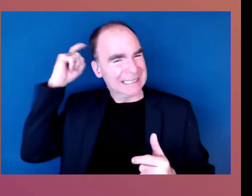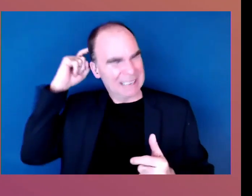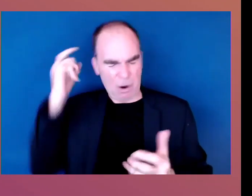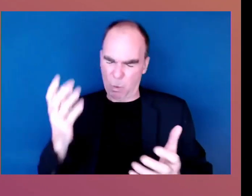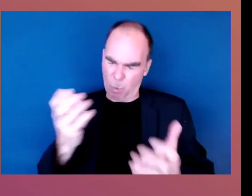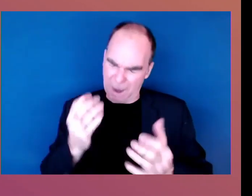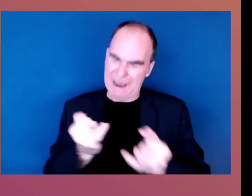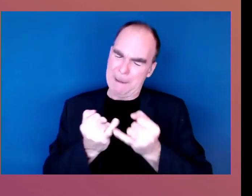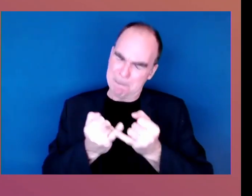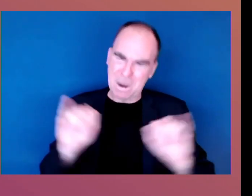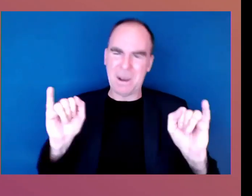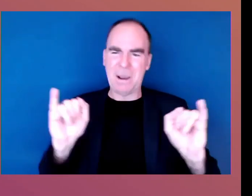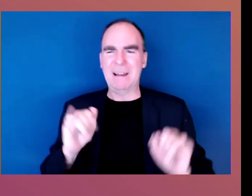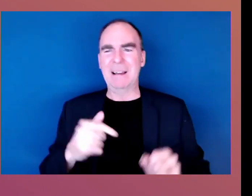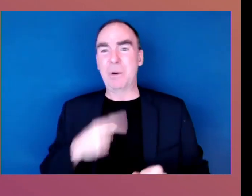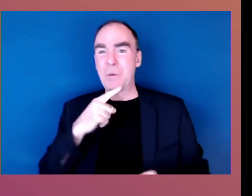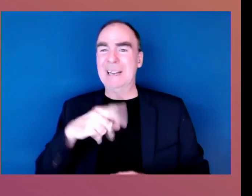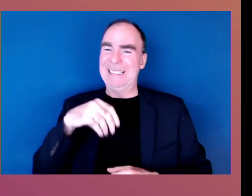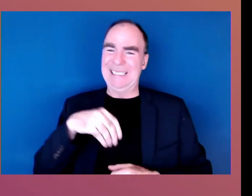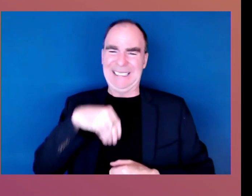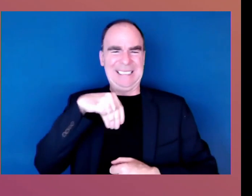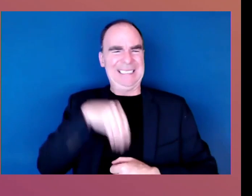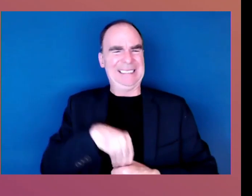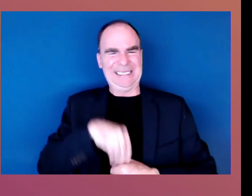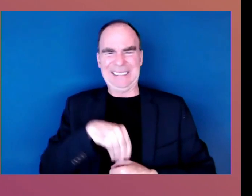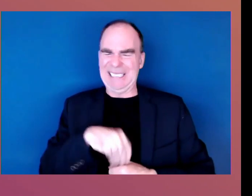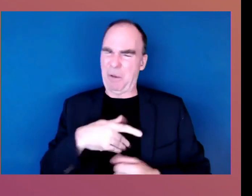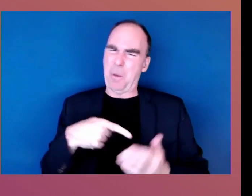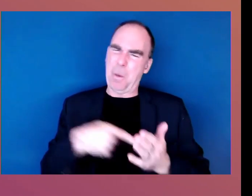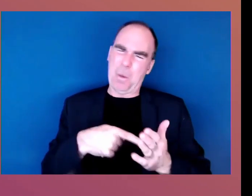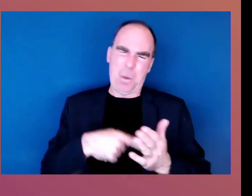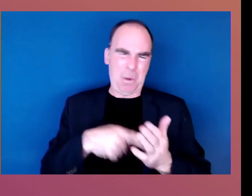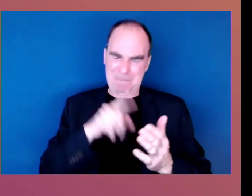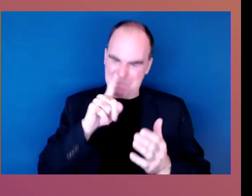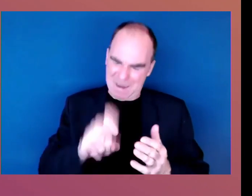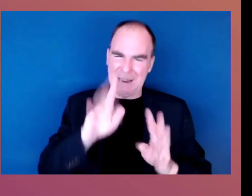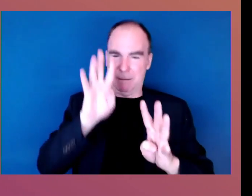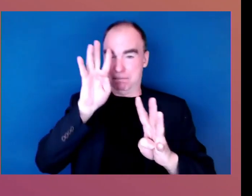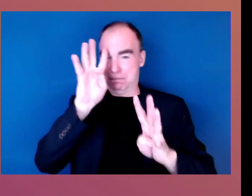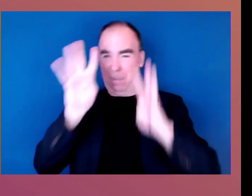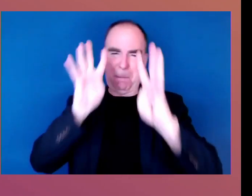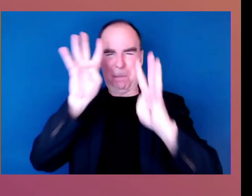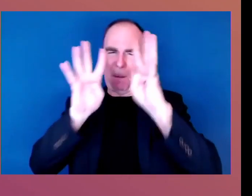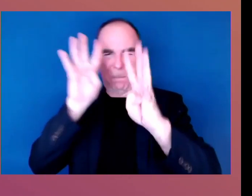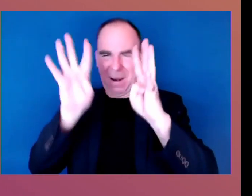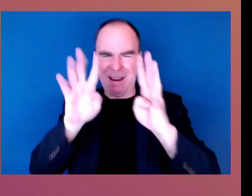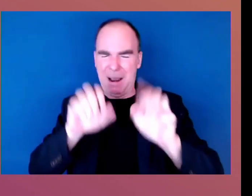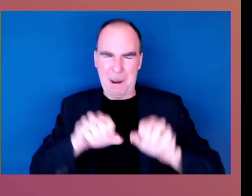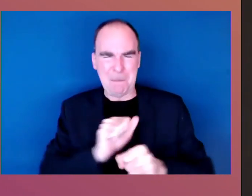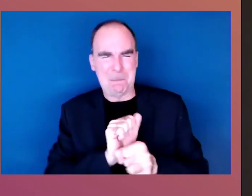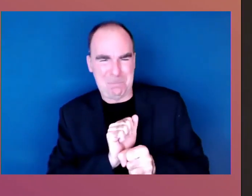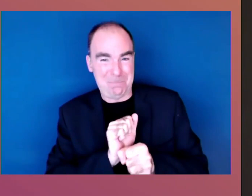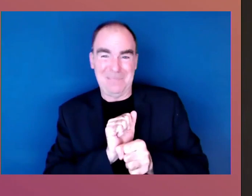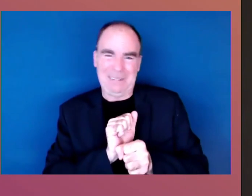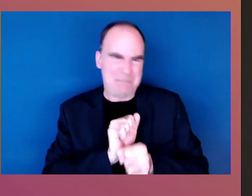strong need to push my back to ignite innovation. Okay, that was the situation about 1970s